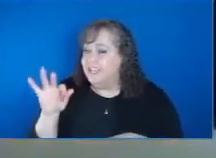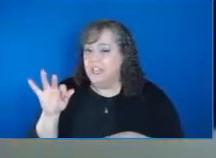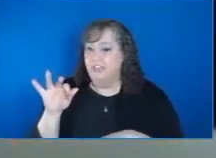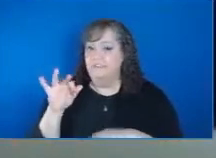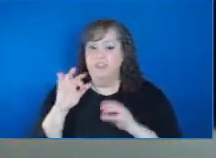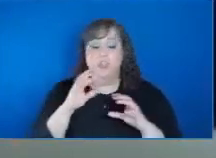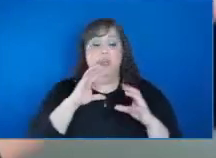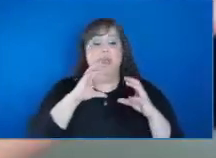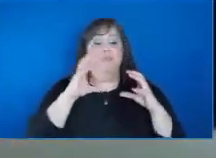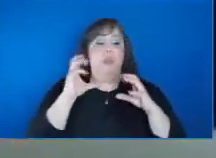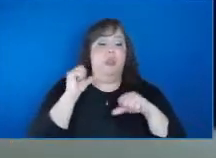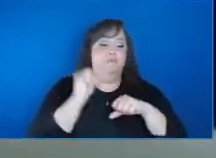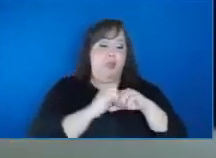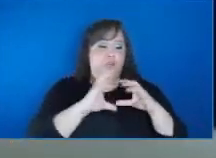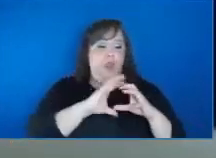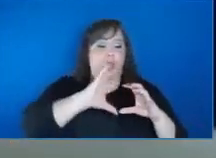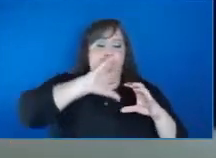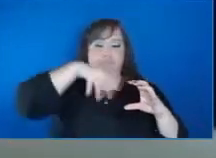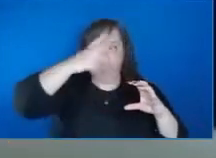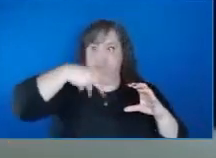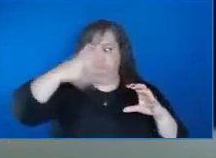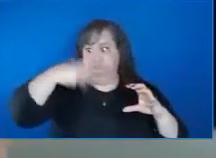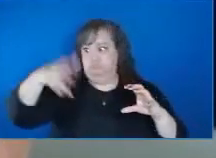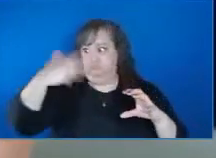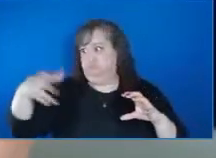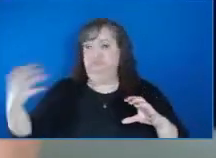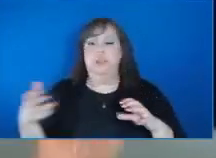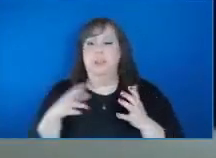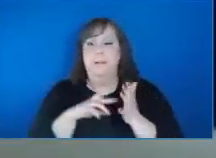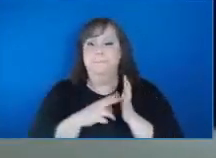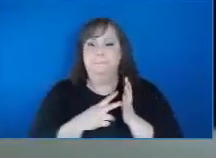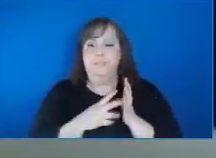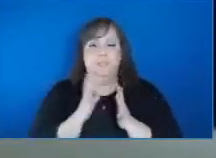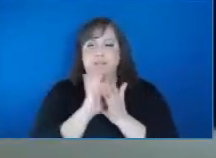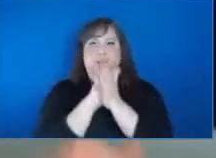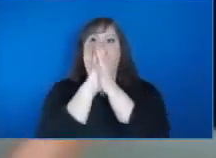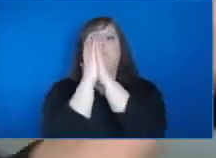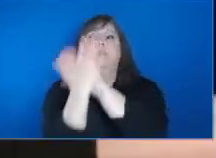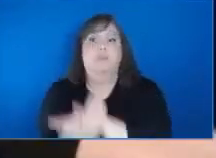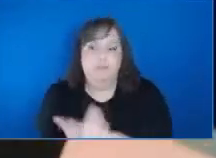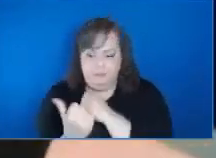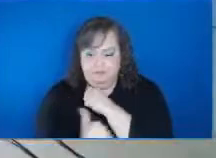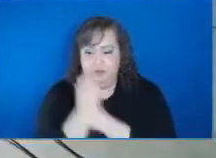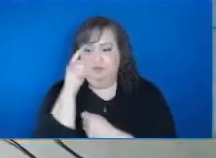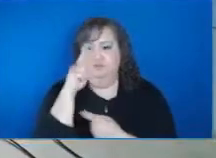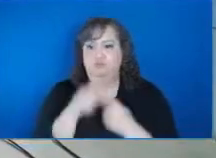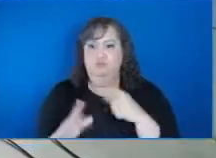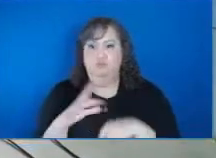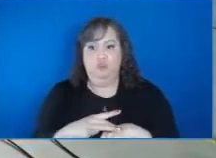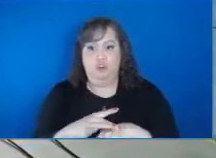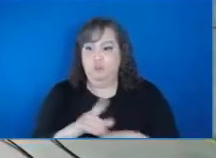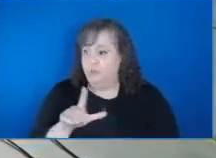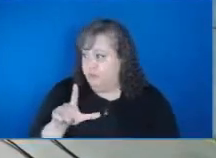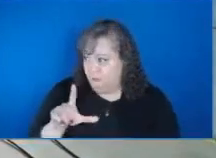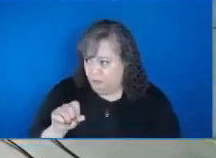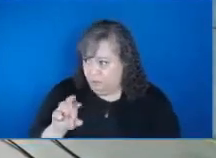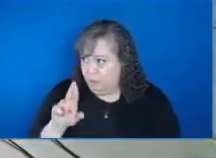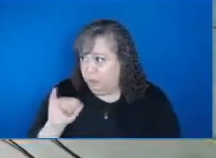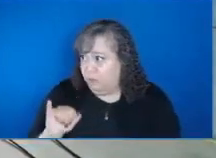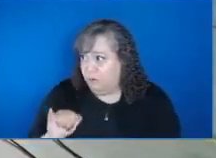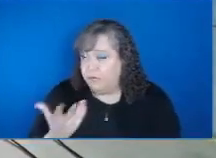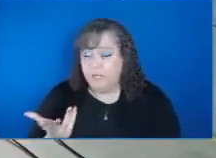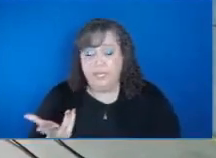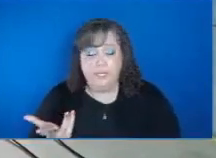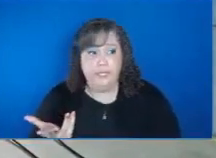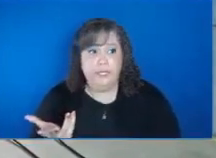rotation that causes a horrible chain reaction and it becomes a threat to Earth? Lori? Sure. Yeah, and again,